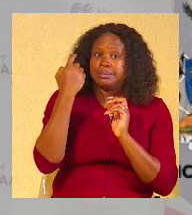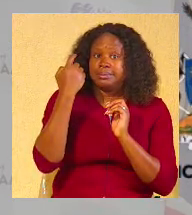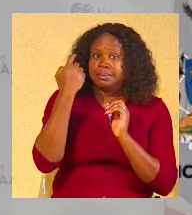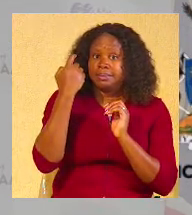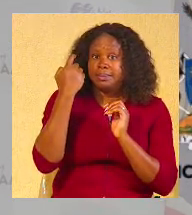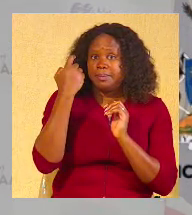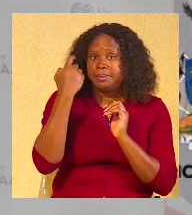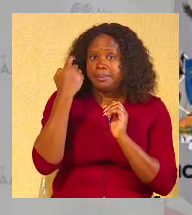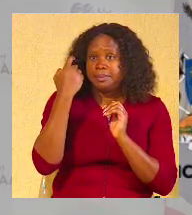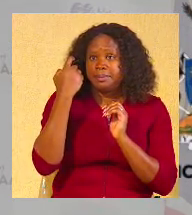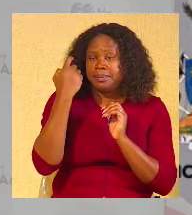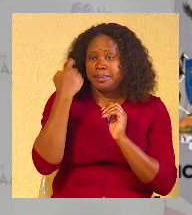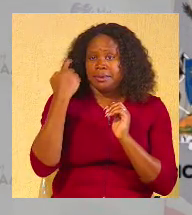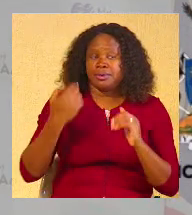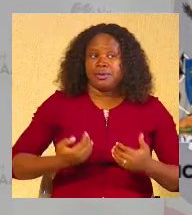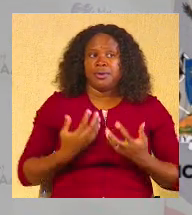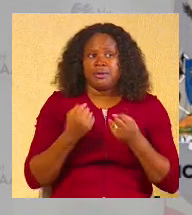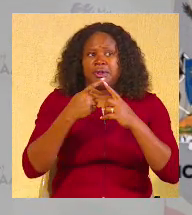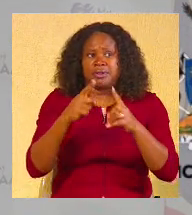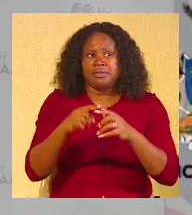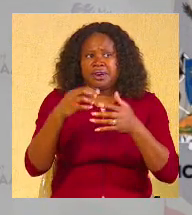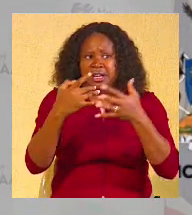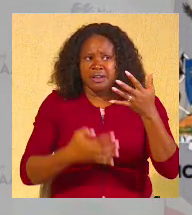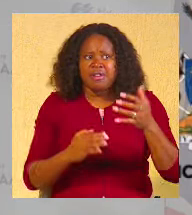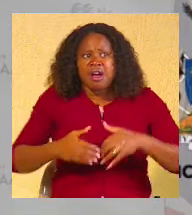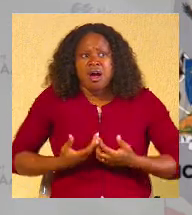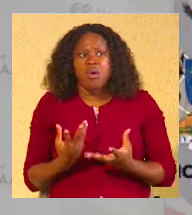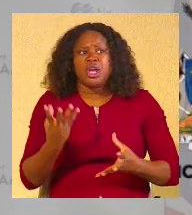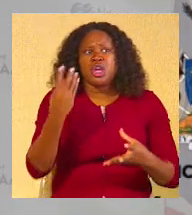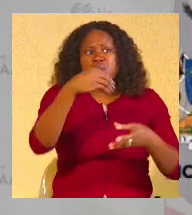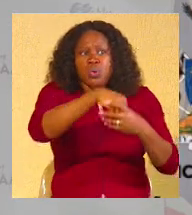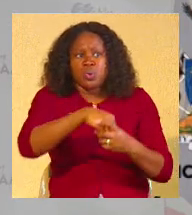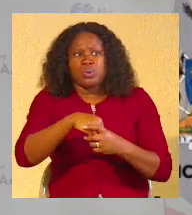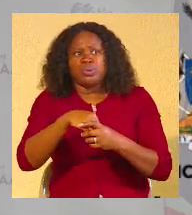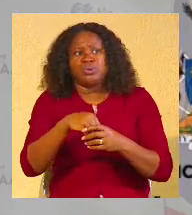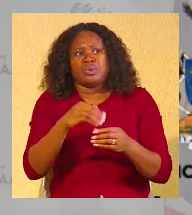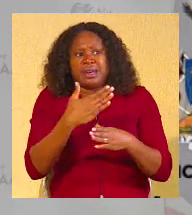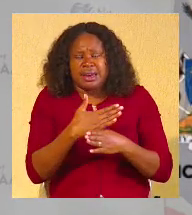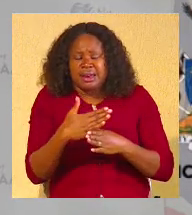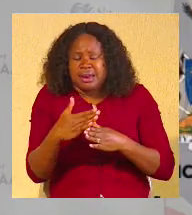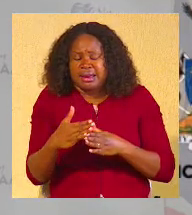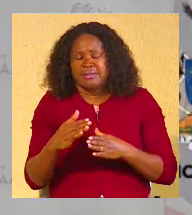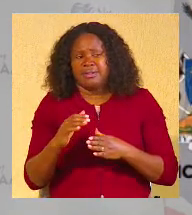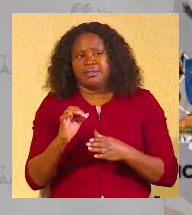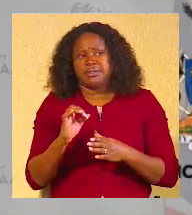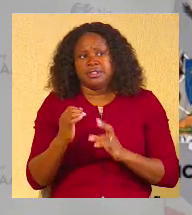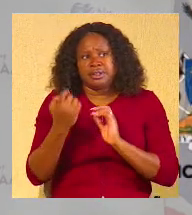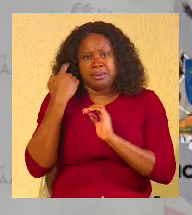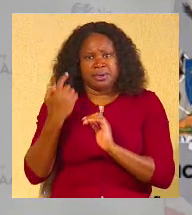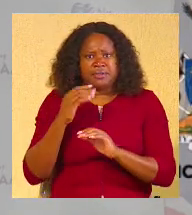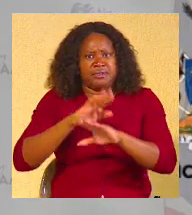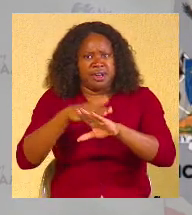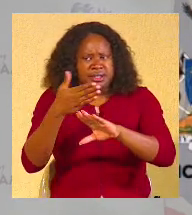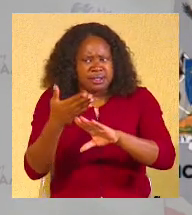has plenty of activities. How inclusive are they, those activities? Let me say, for example,